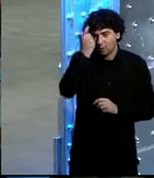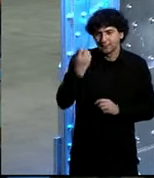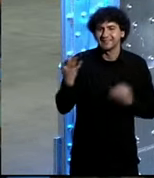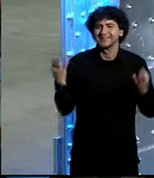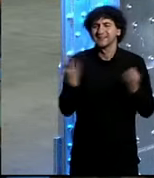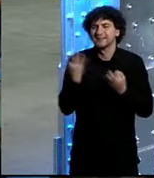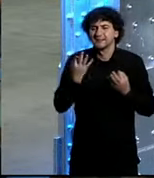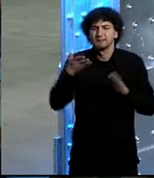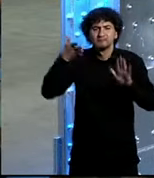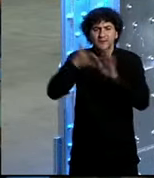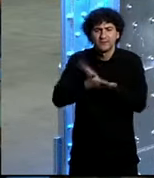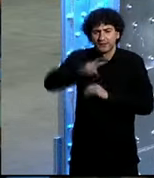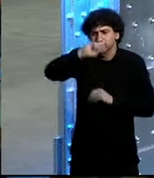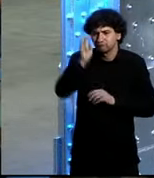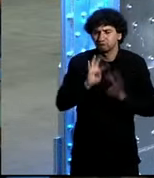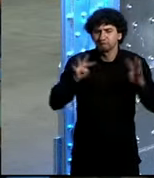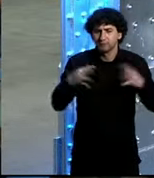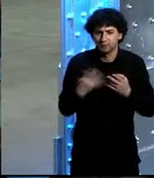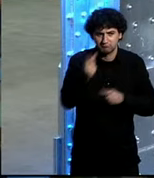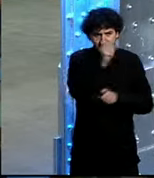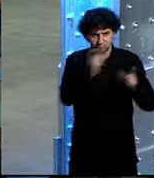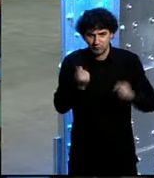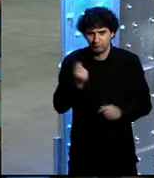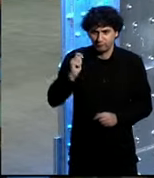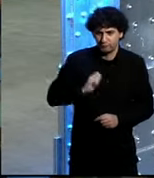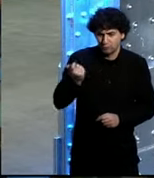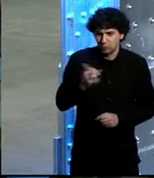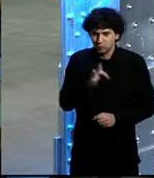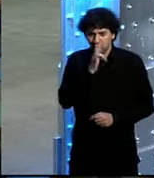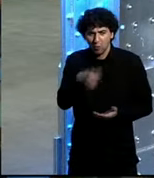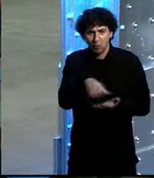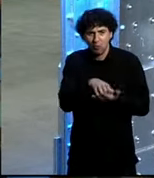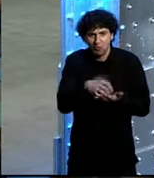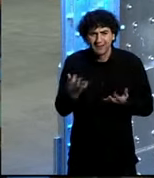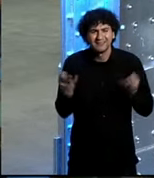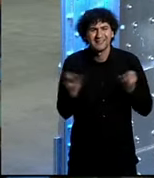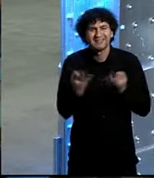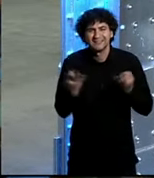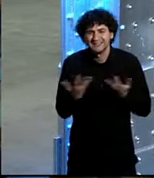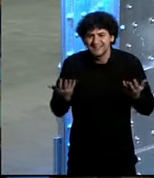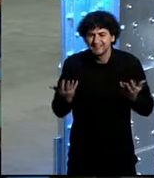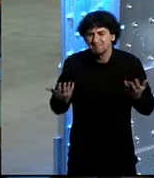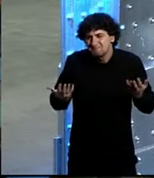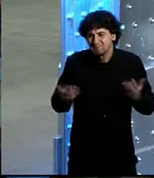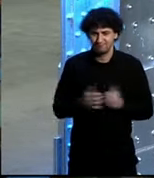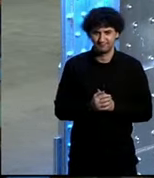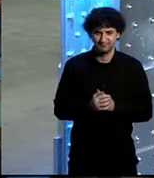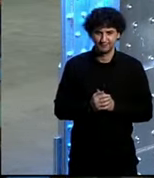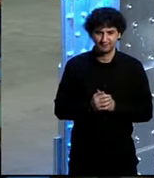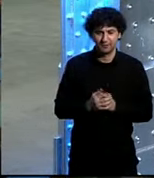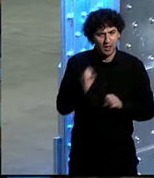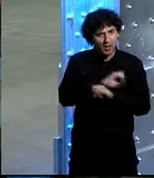on some notions on what is exactly transmedia.